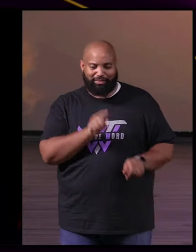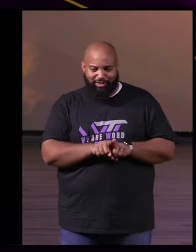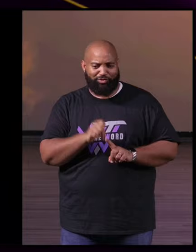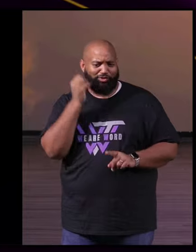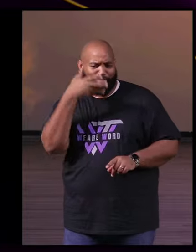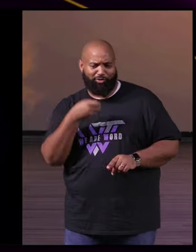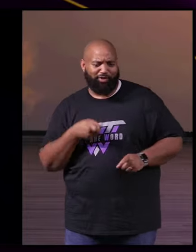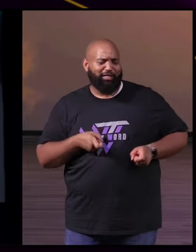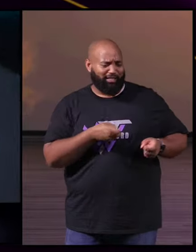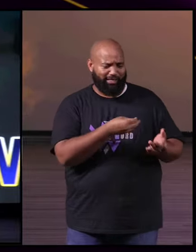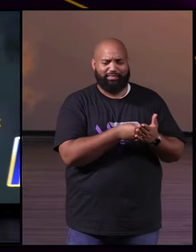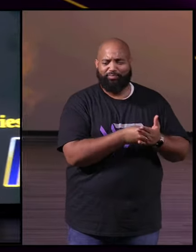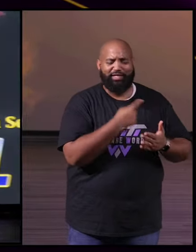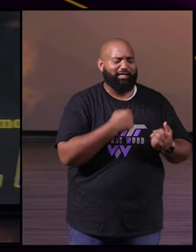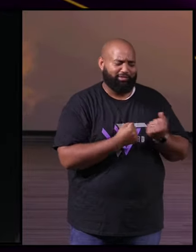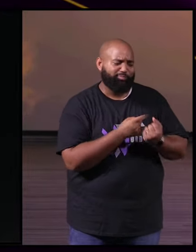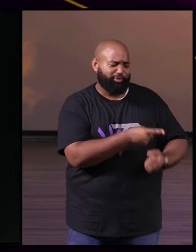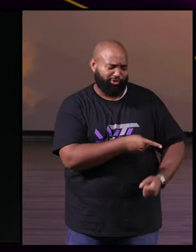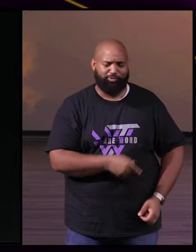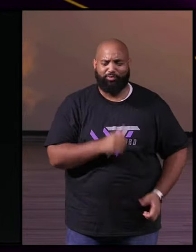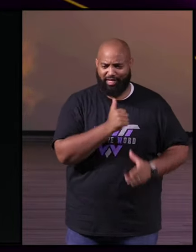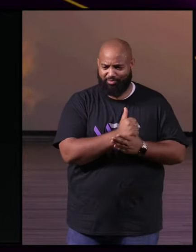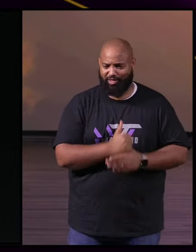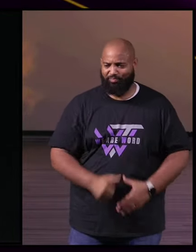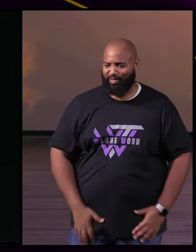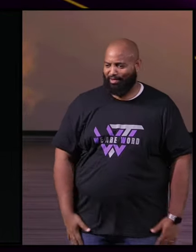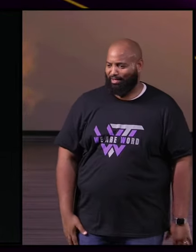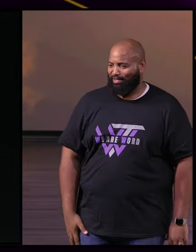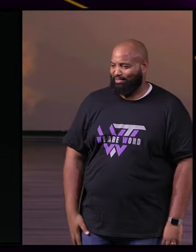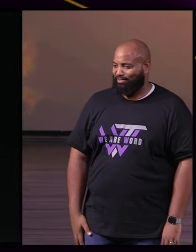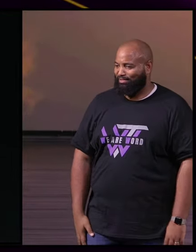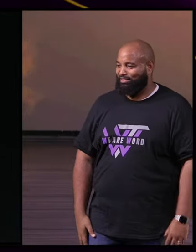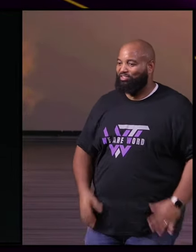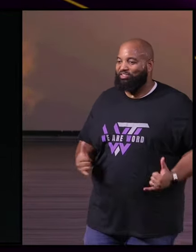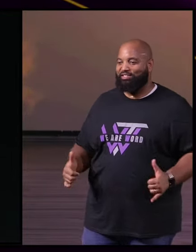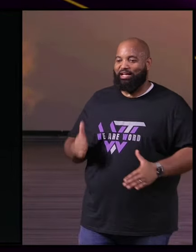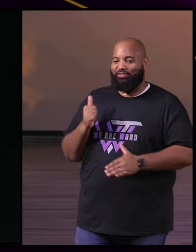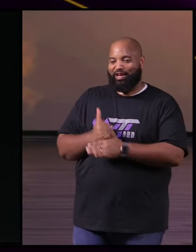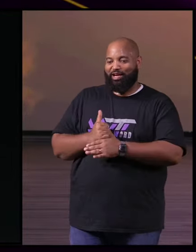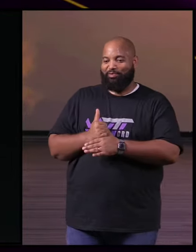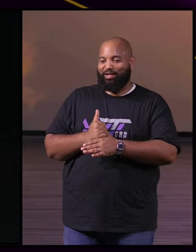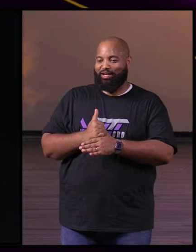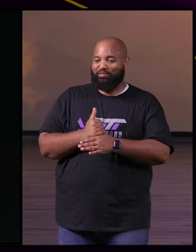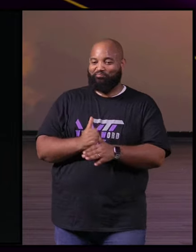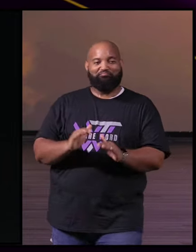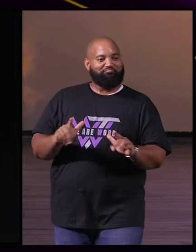He's now in Egypt with camels,